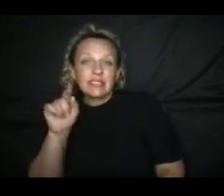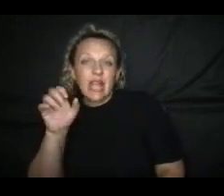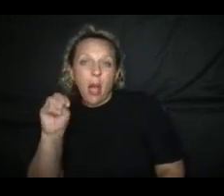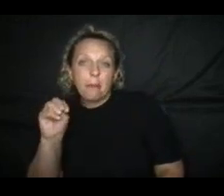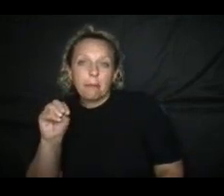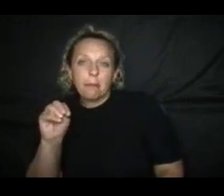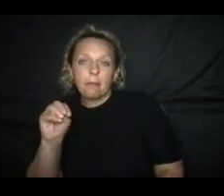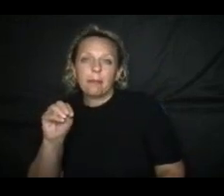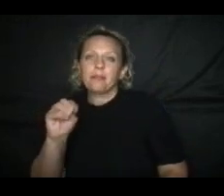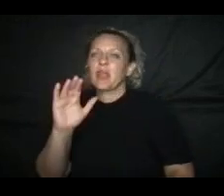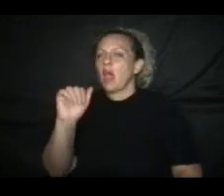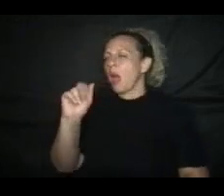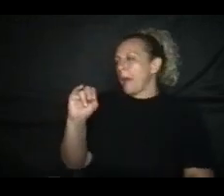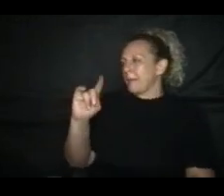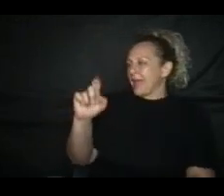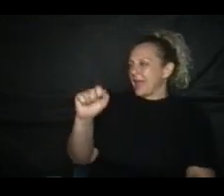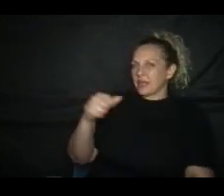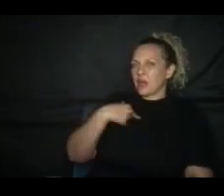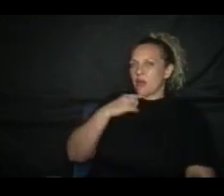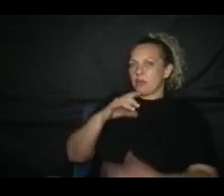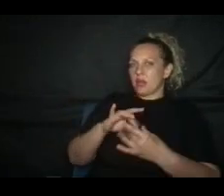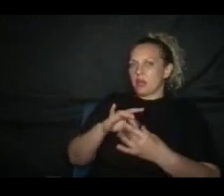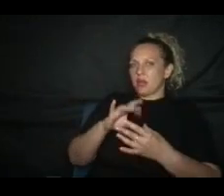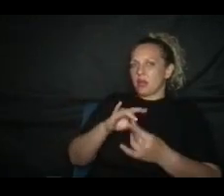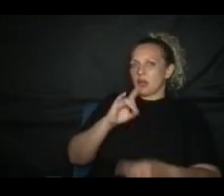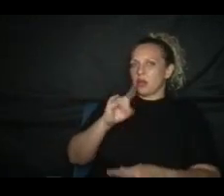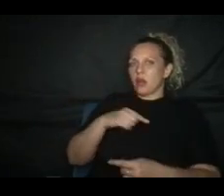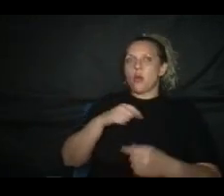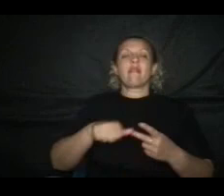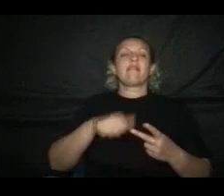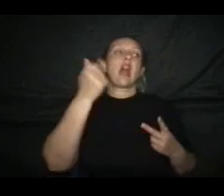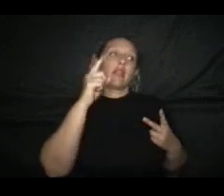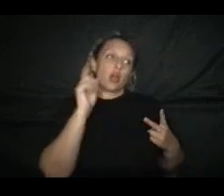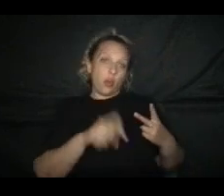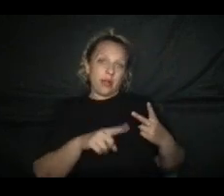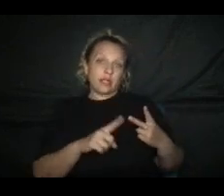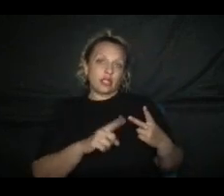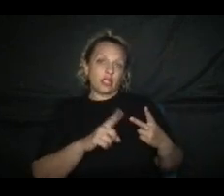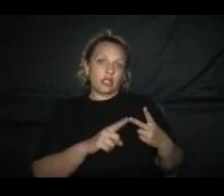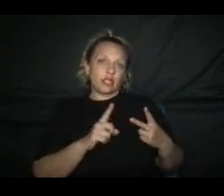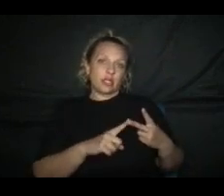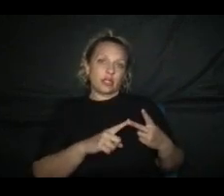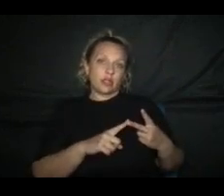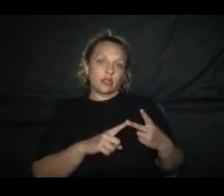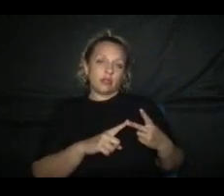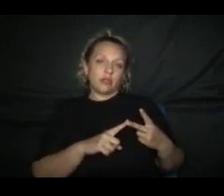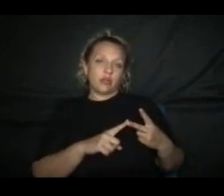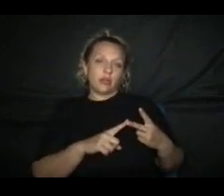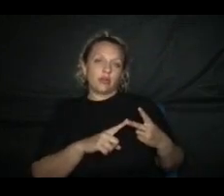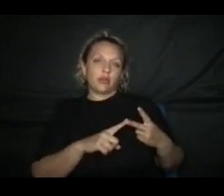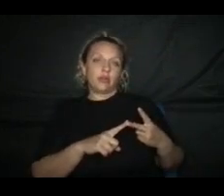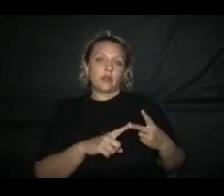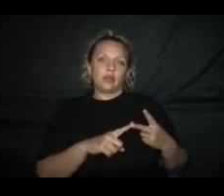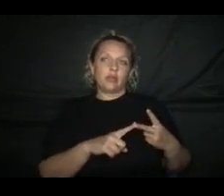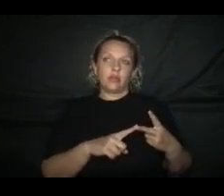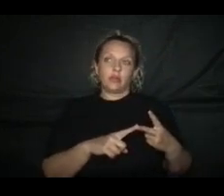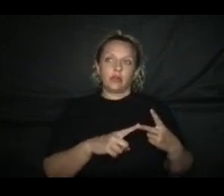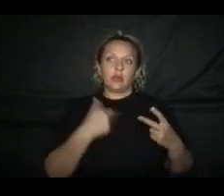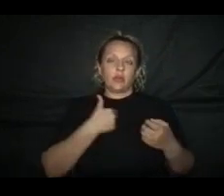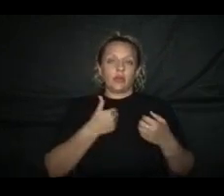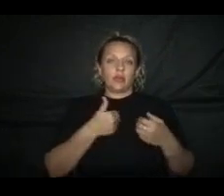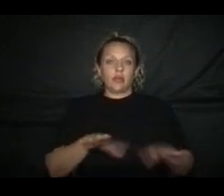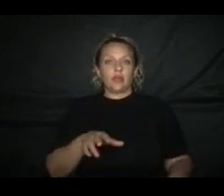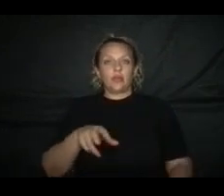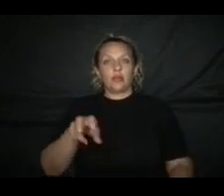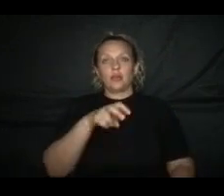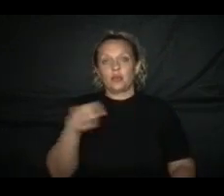one comment. Okay, and because then we have another question. That was a comment. This one is a question. Will we lose travel lanes in